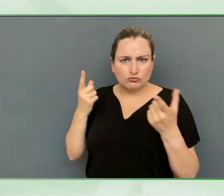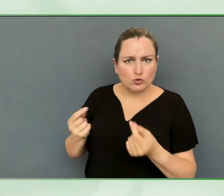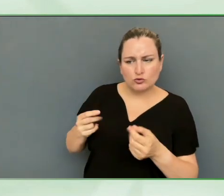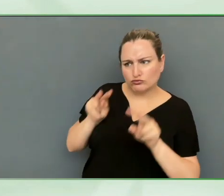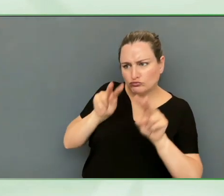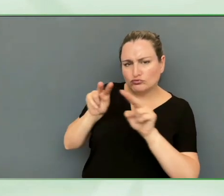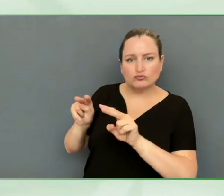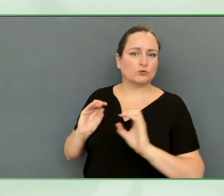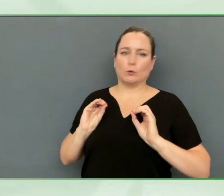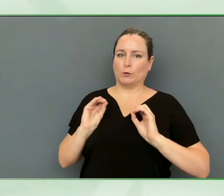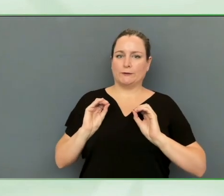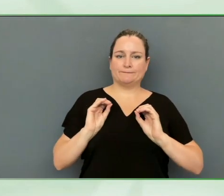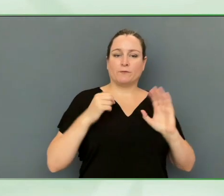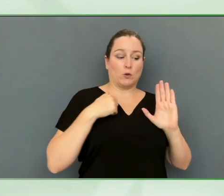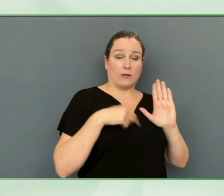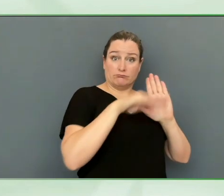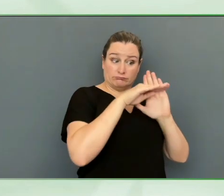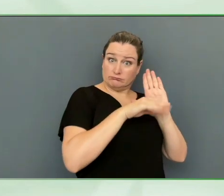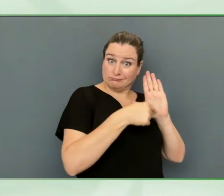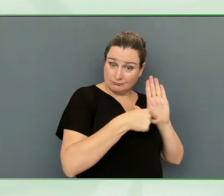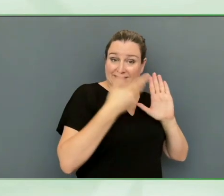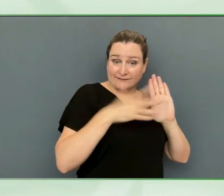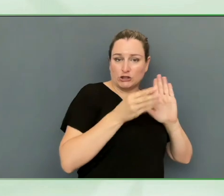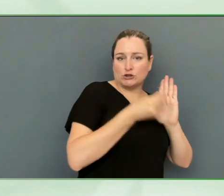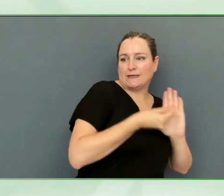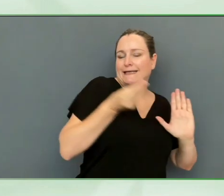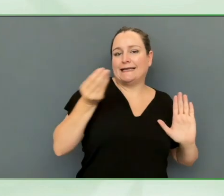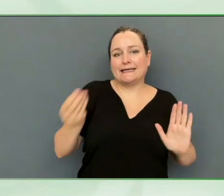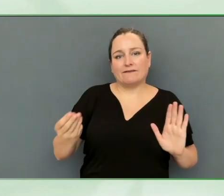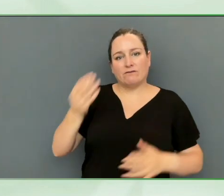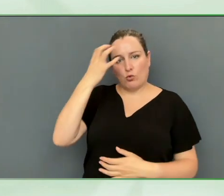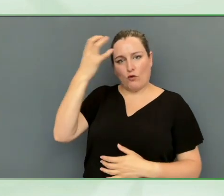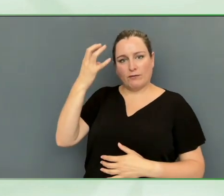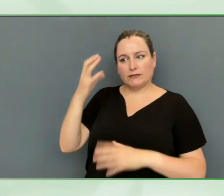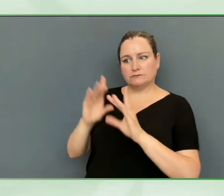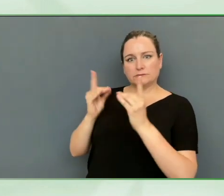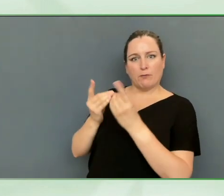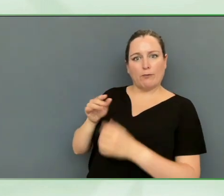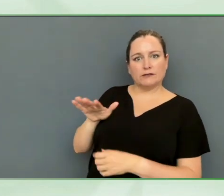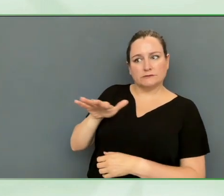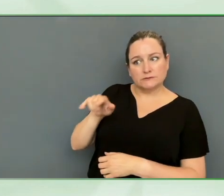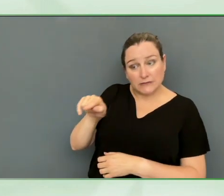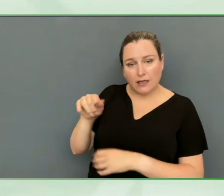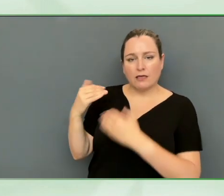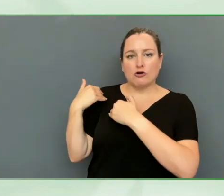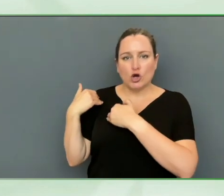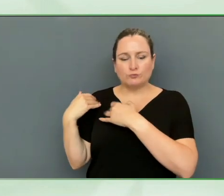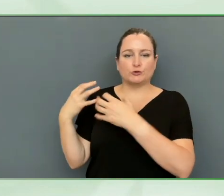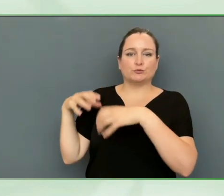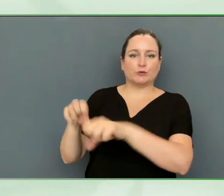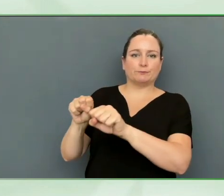of Transportation, all the larger agencies that exist within the US federal government does the